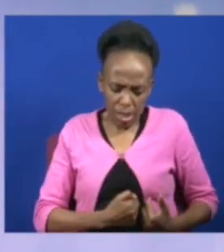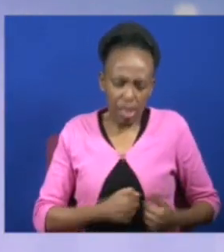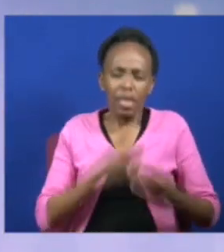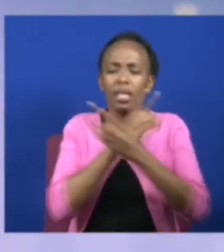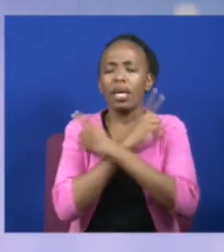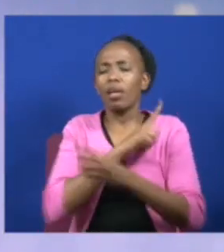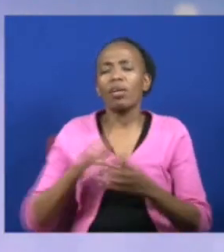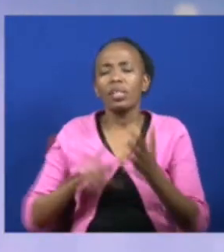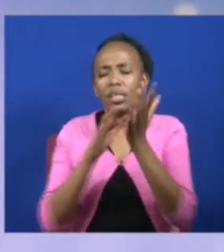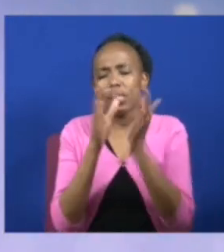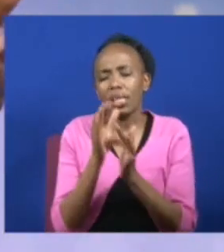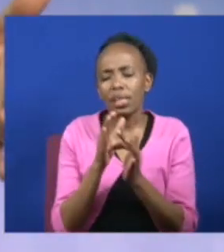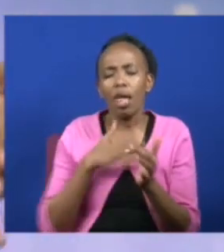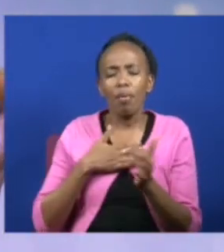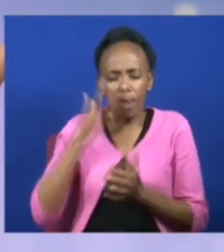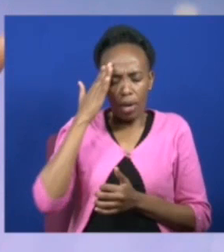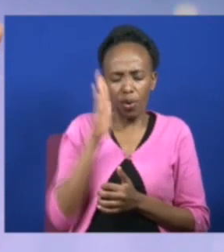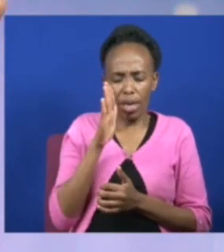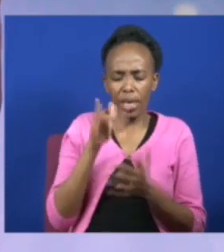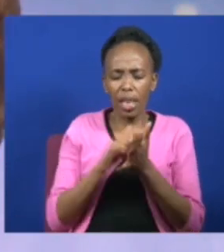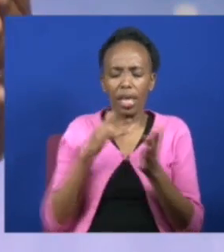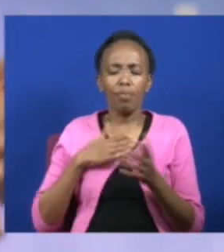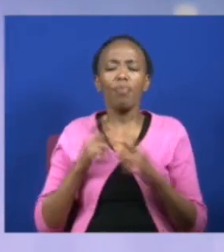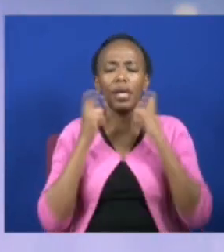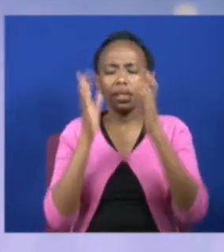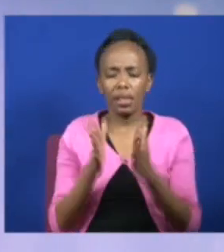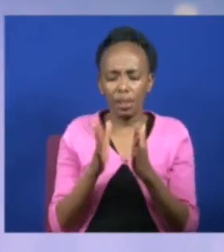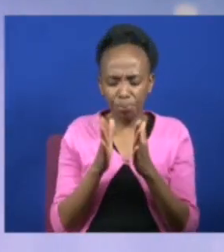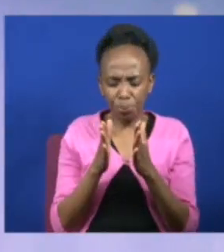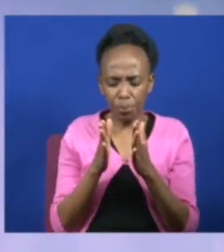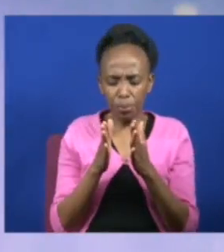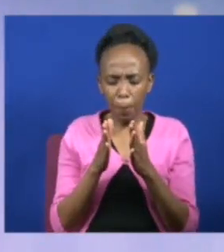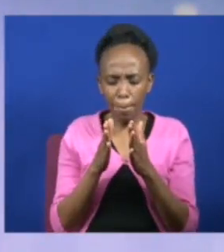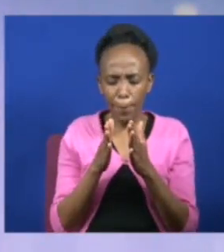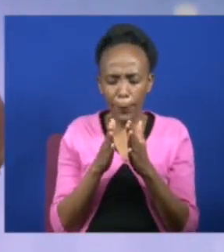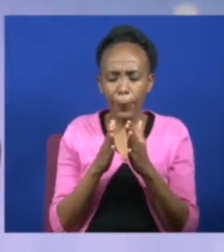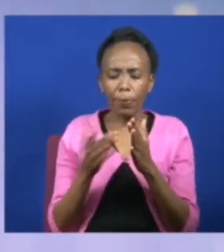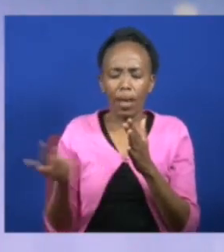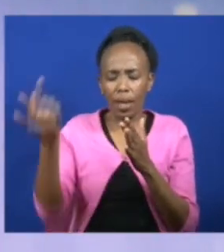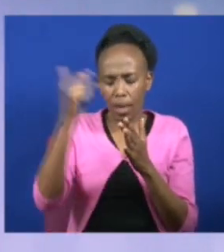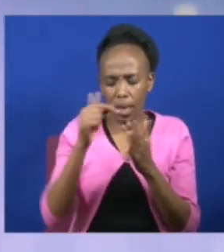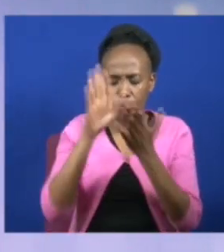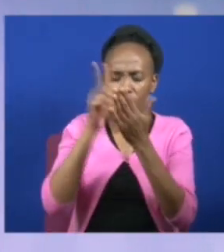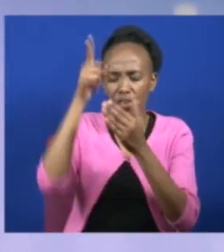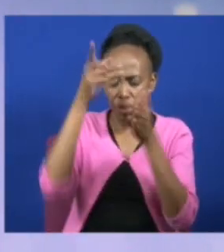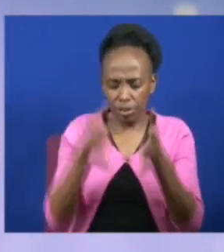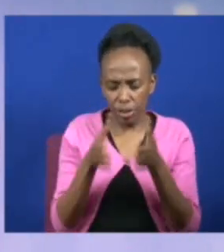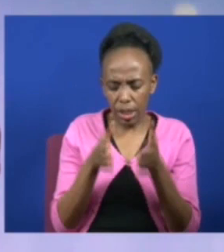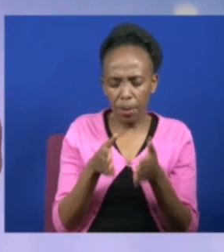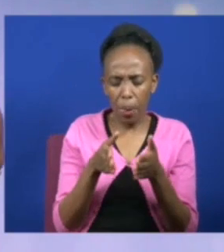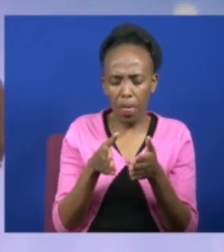Lord Jesus, I acknowledge that I am a sinner. I come to you today,